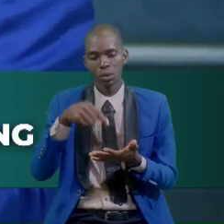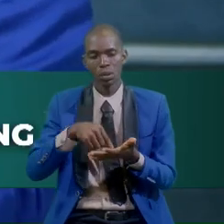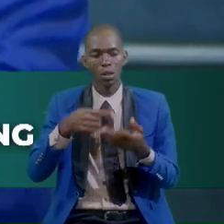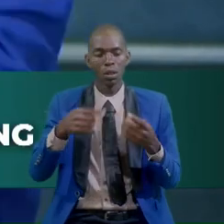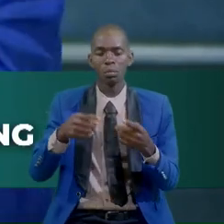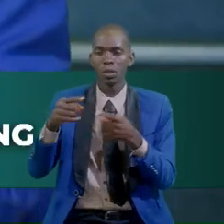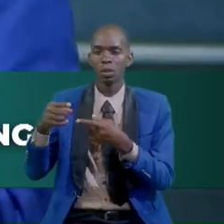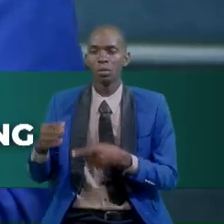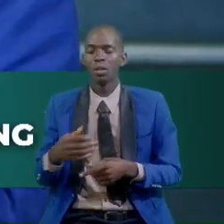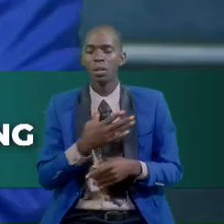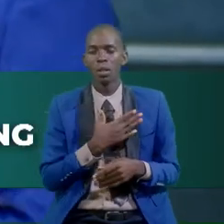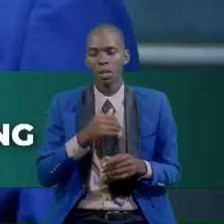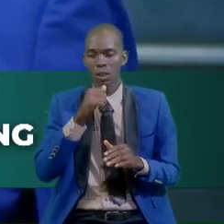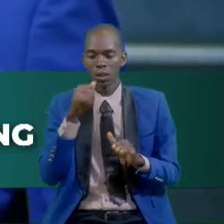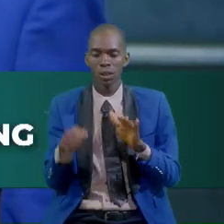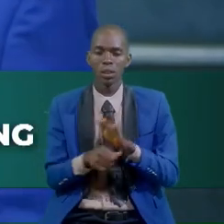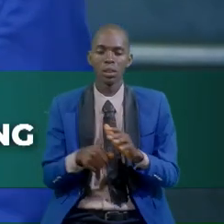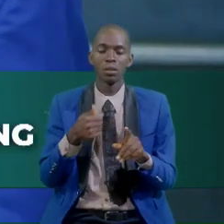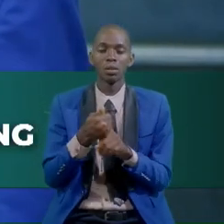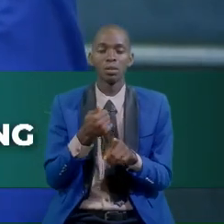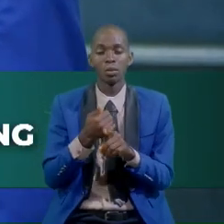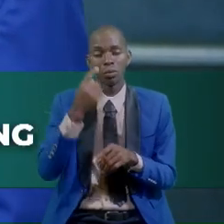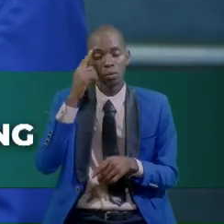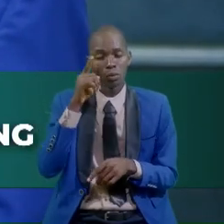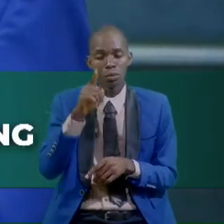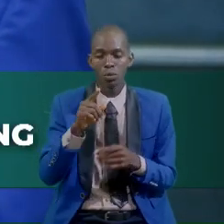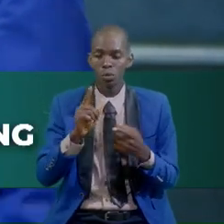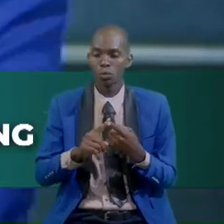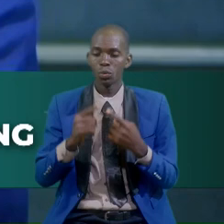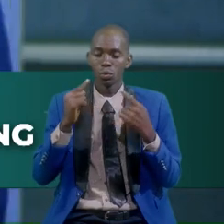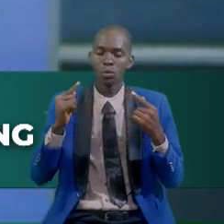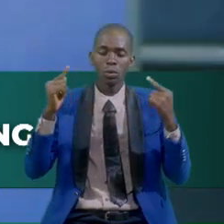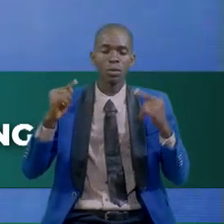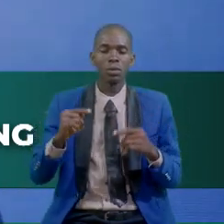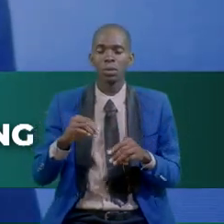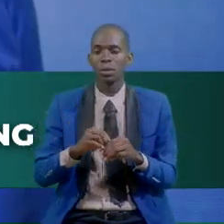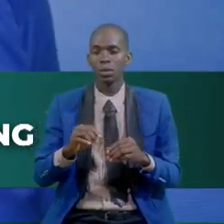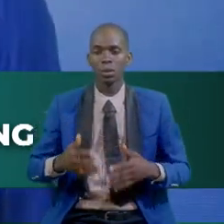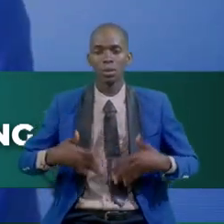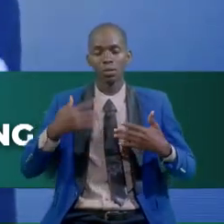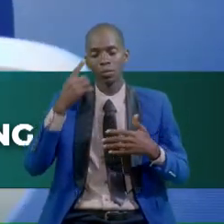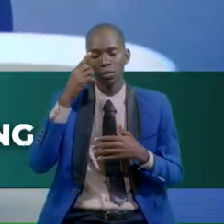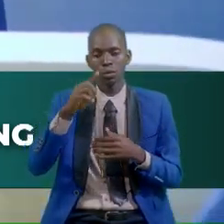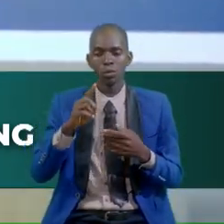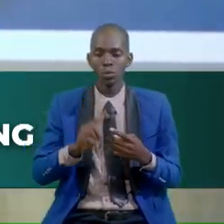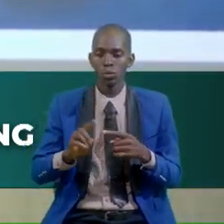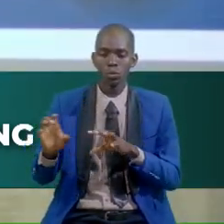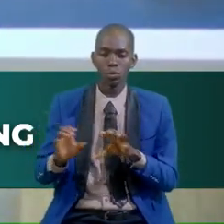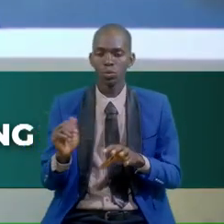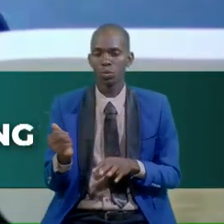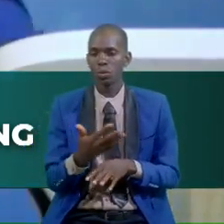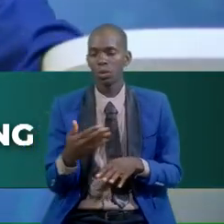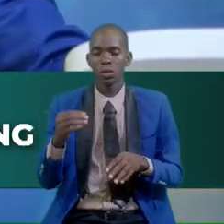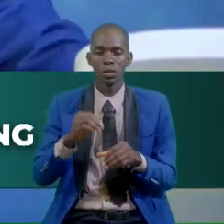they load themselves up for you to do anything in life, for you to do anything in ministry.